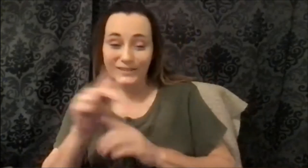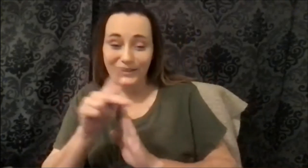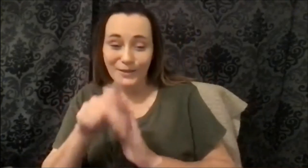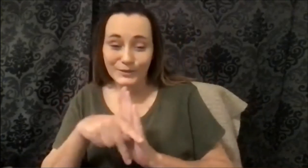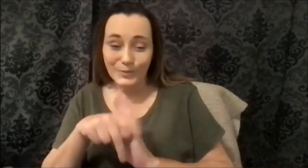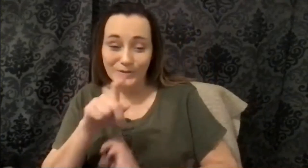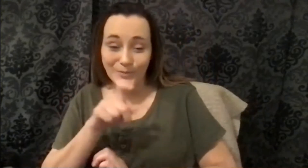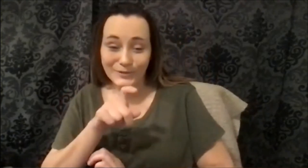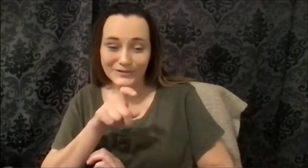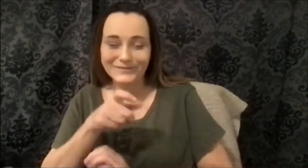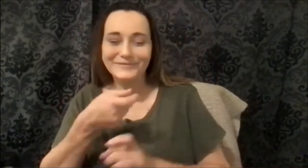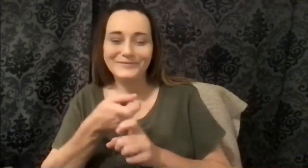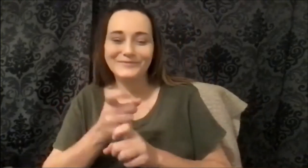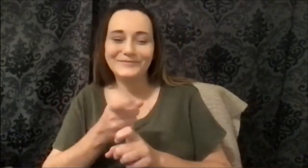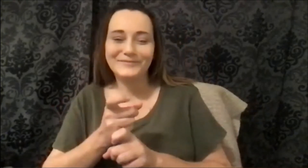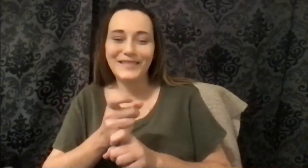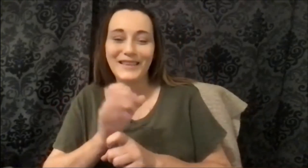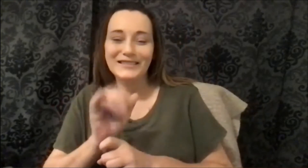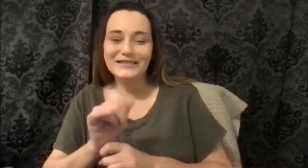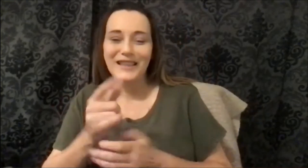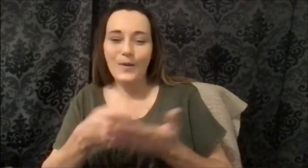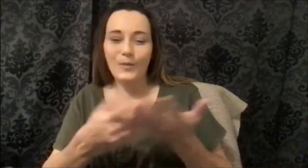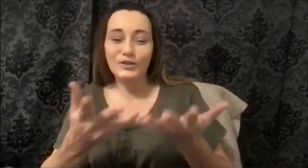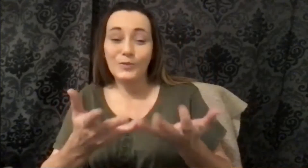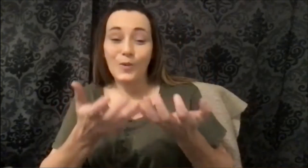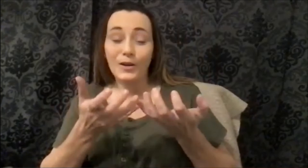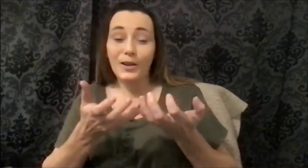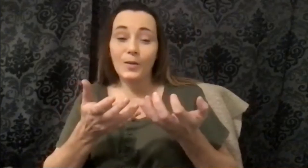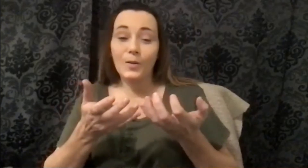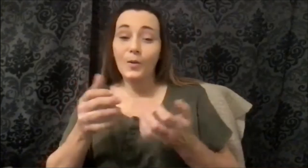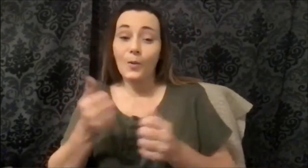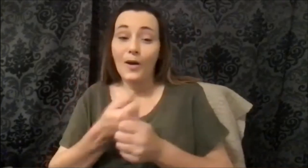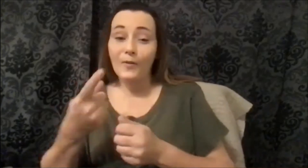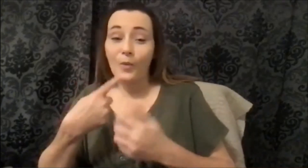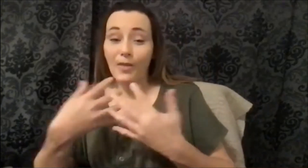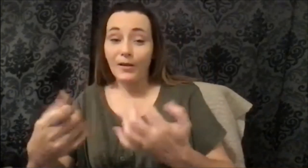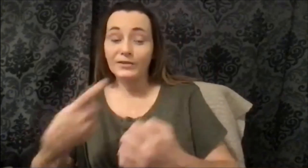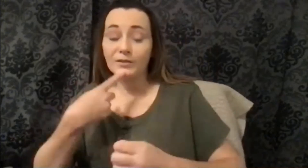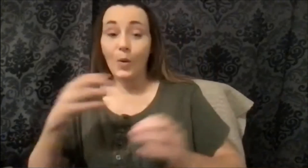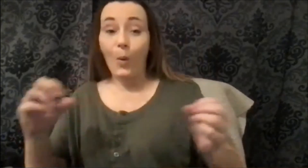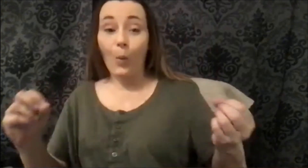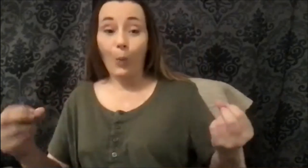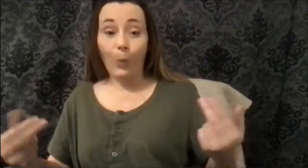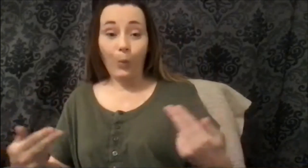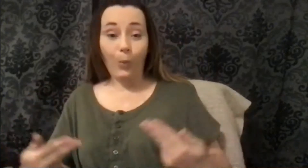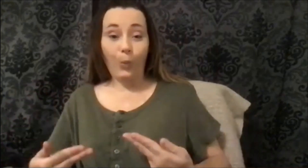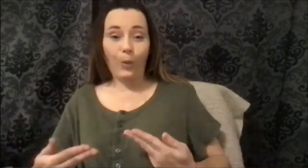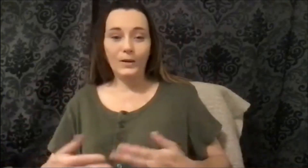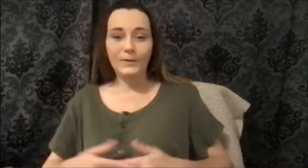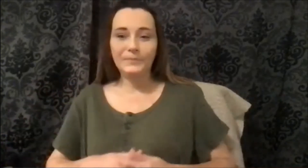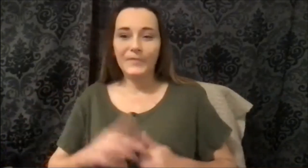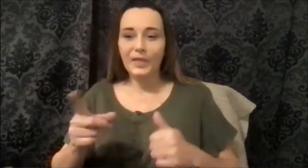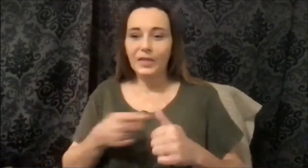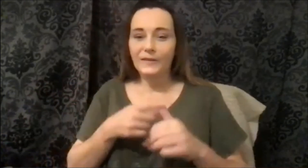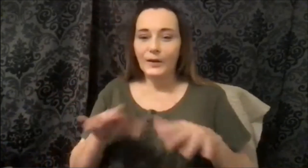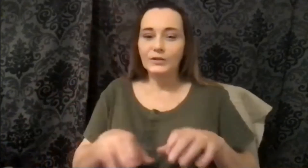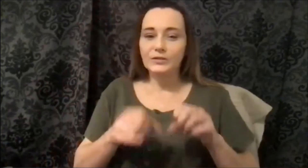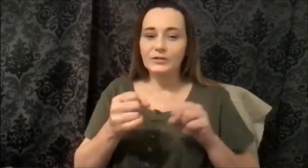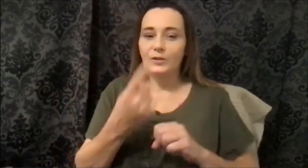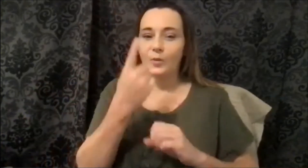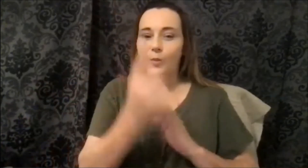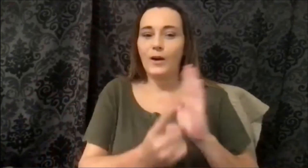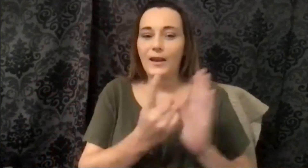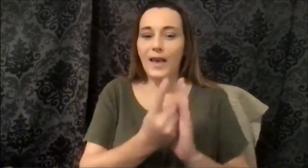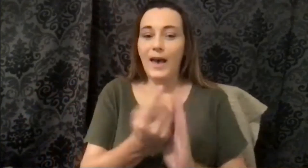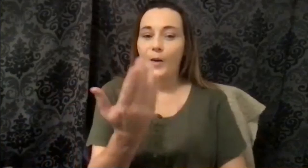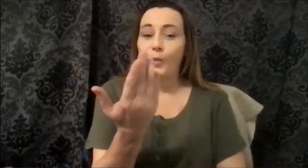Question, Okay. is that what you wanted? Yeah. The first one took an hour and 15 minutes. Anyway, okay. That's a